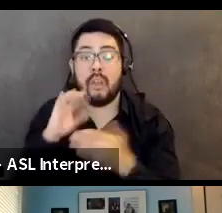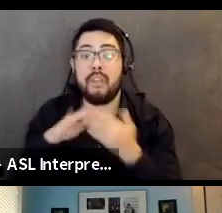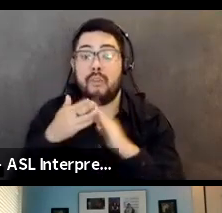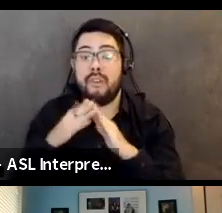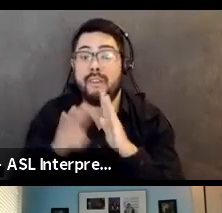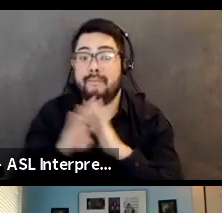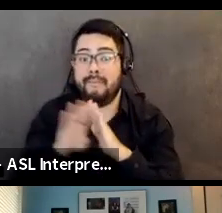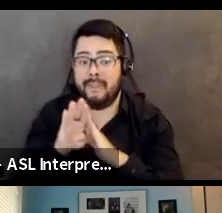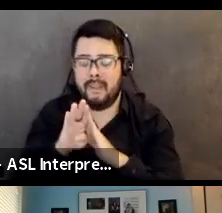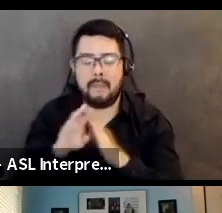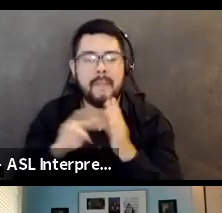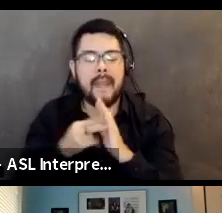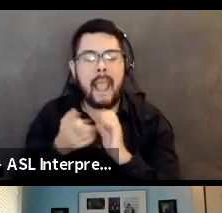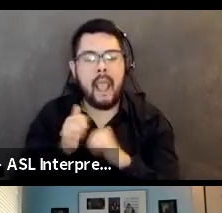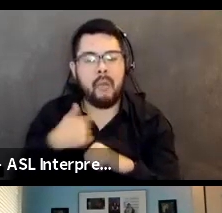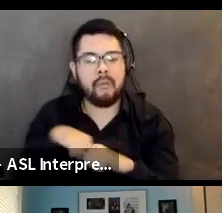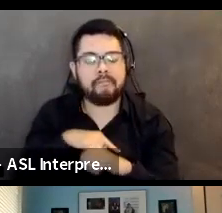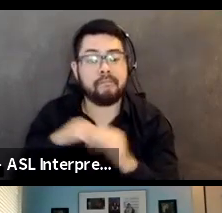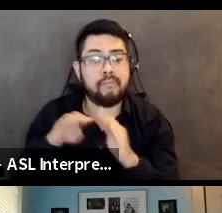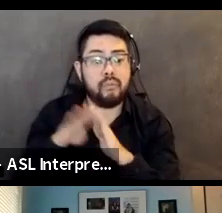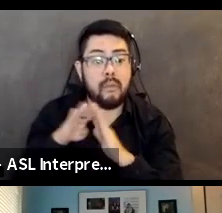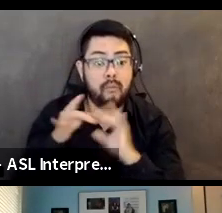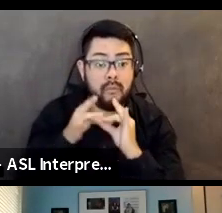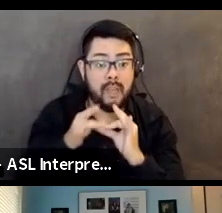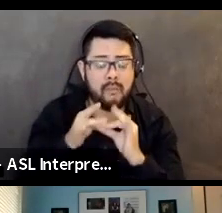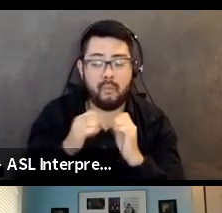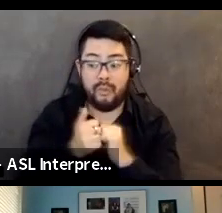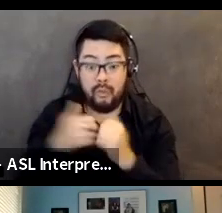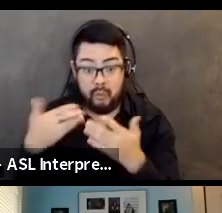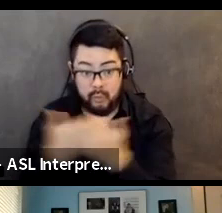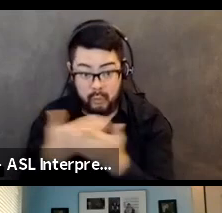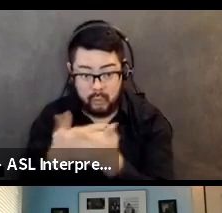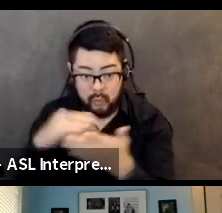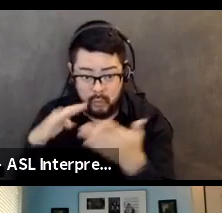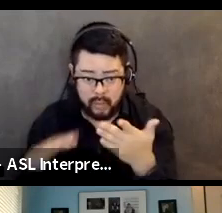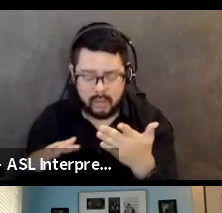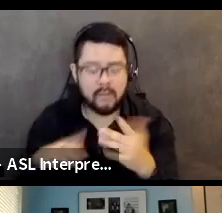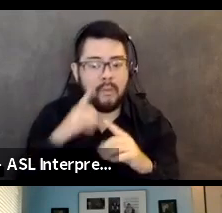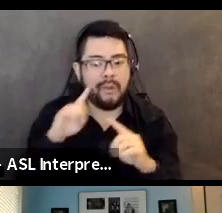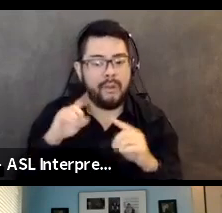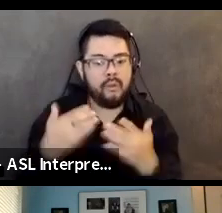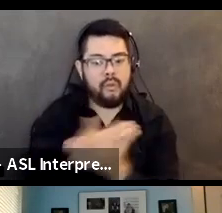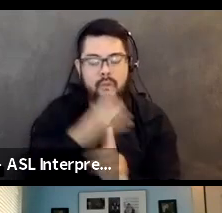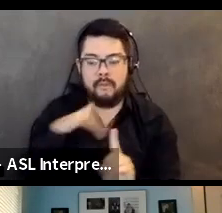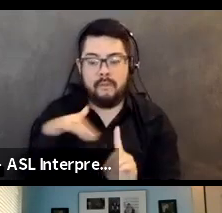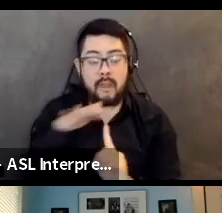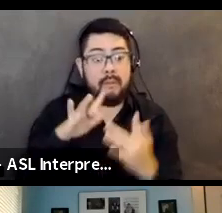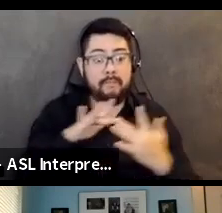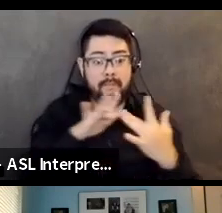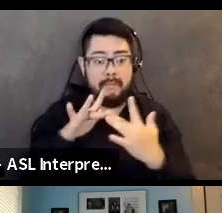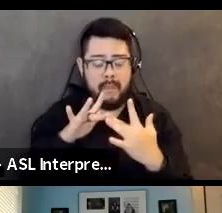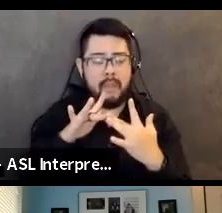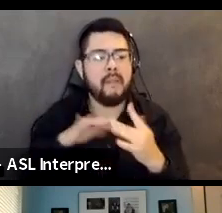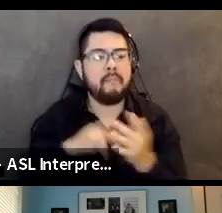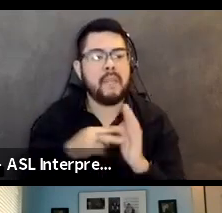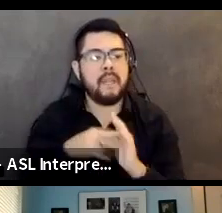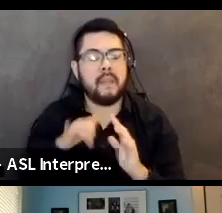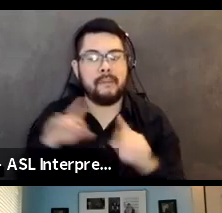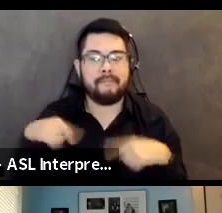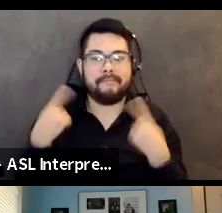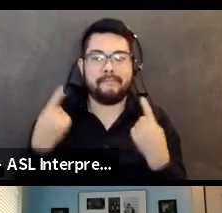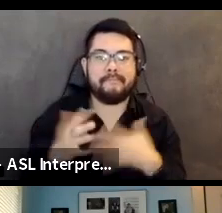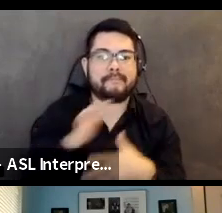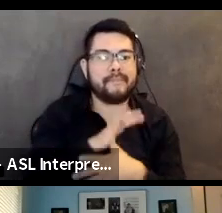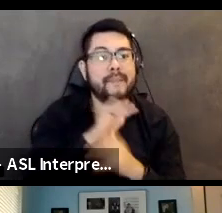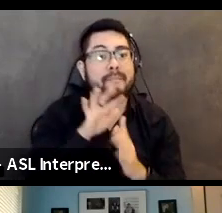described is how to build relationships amongst new students in a new environment and so that has by far been our most popular and